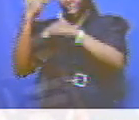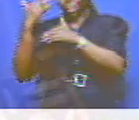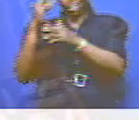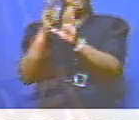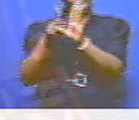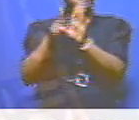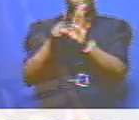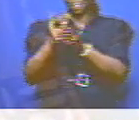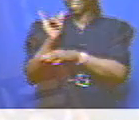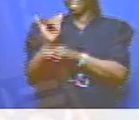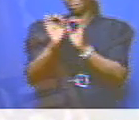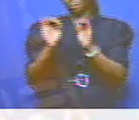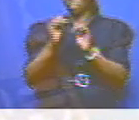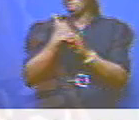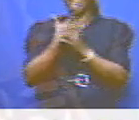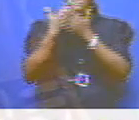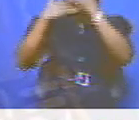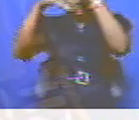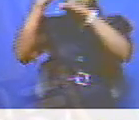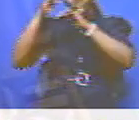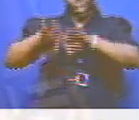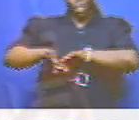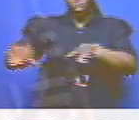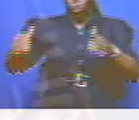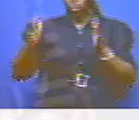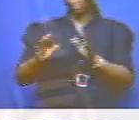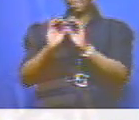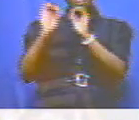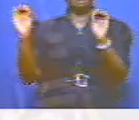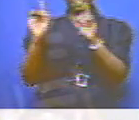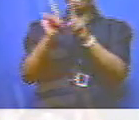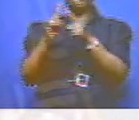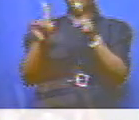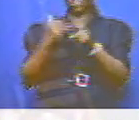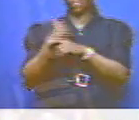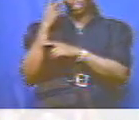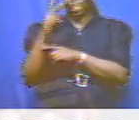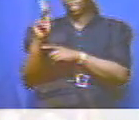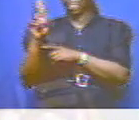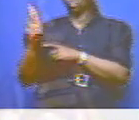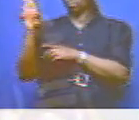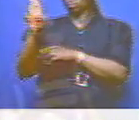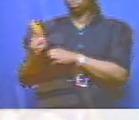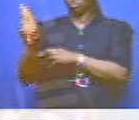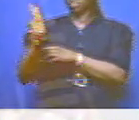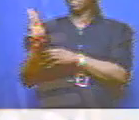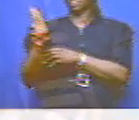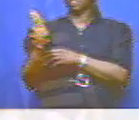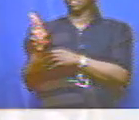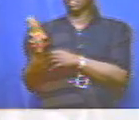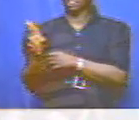participate in our galas. We don't have university swimmers coming. Although we see Kenyatta University, we see the last gala I saw, University of